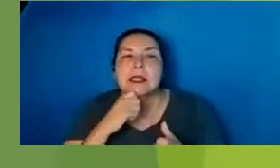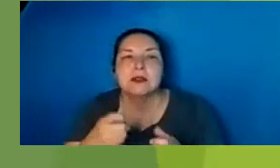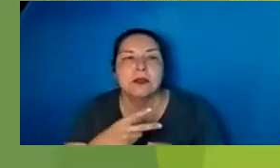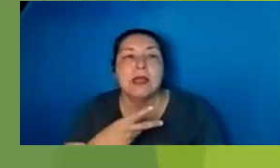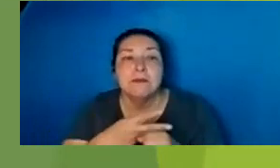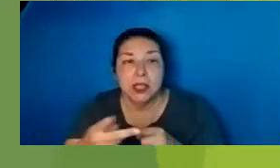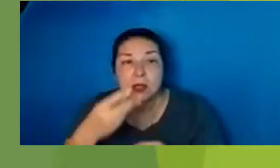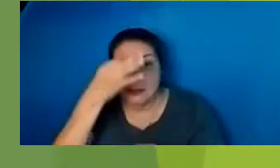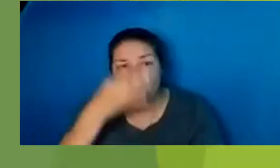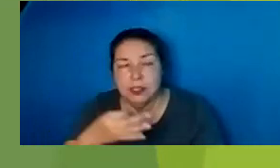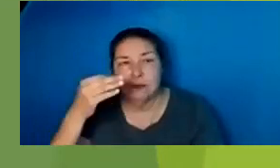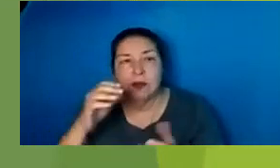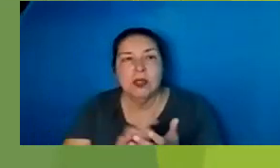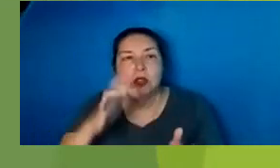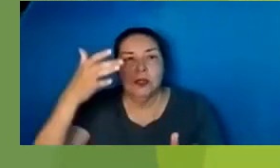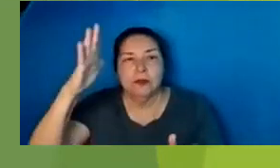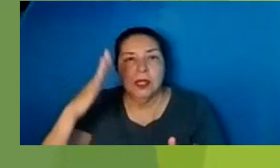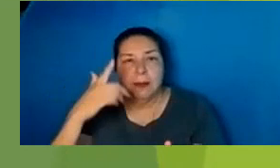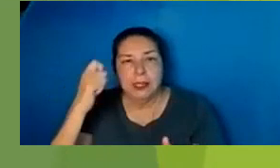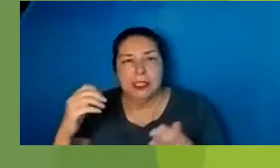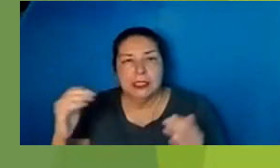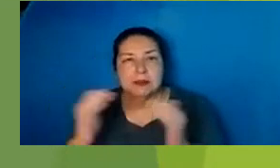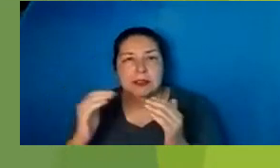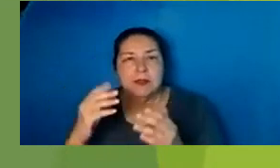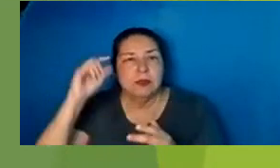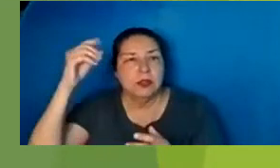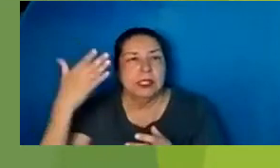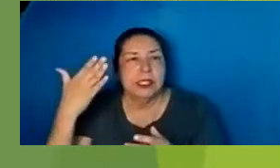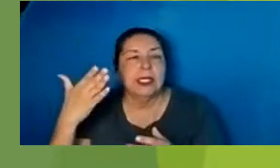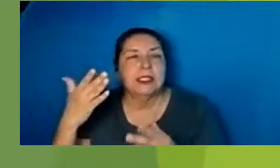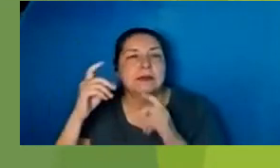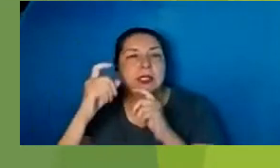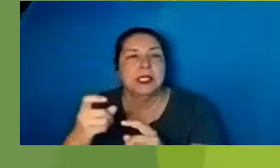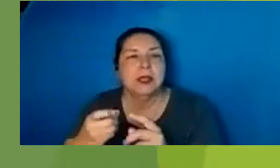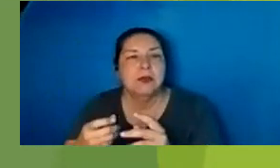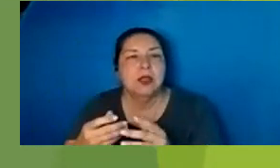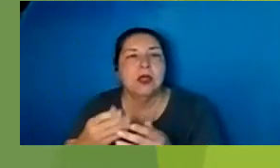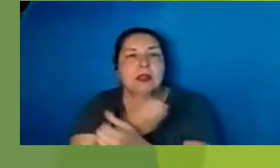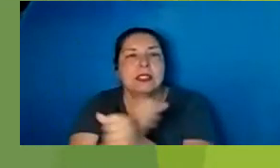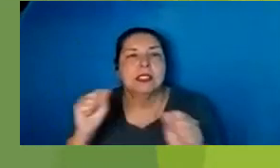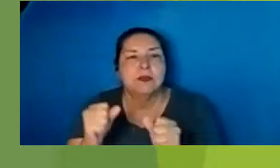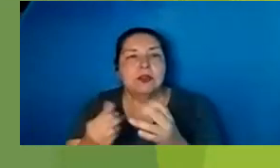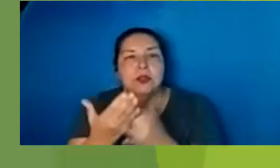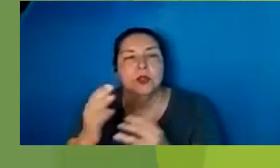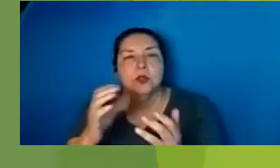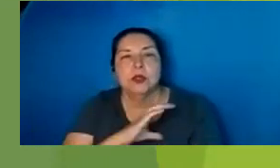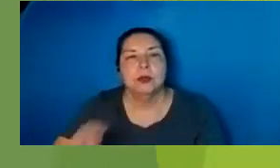grace as a gift through the redemption that is in Christ Jesus, whom God put forth as a